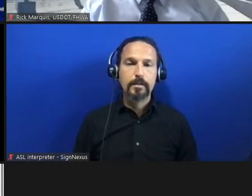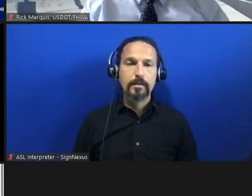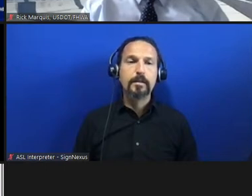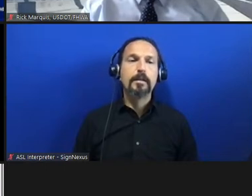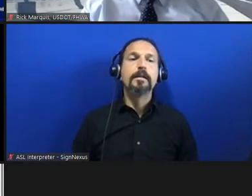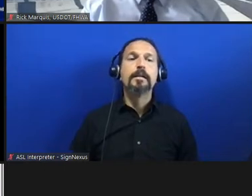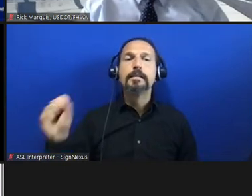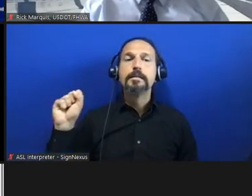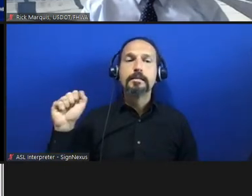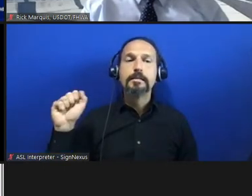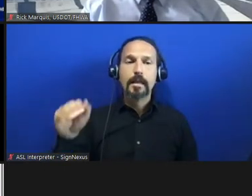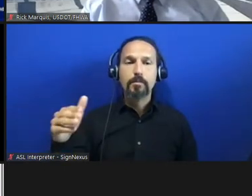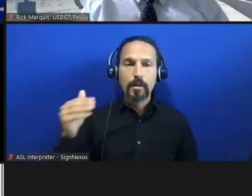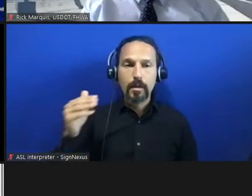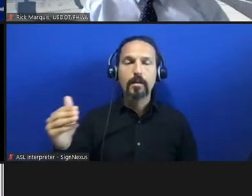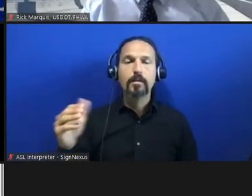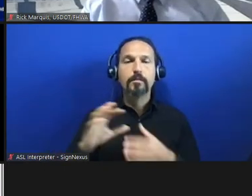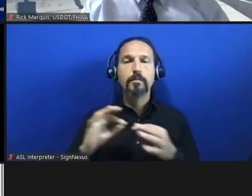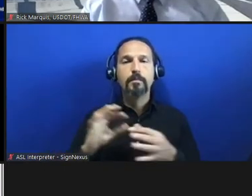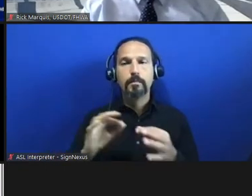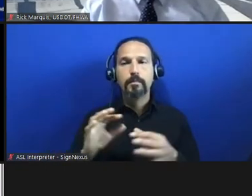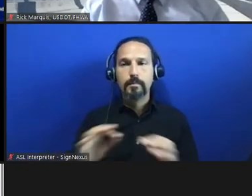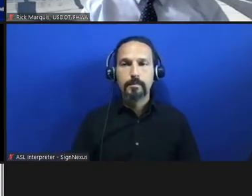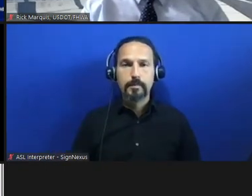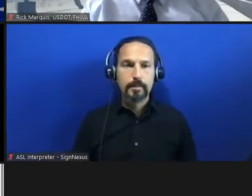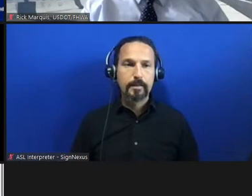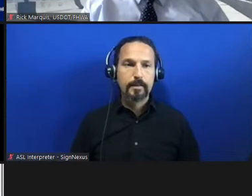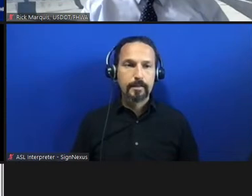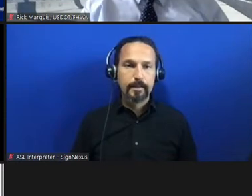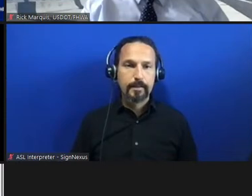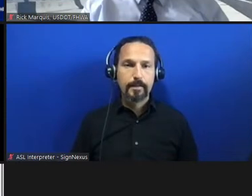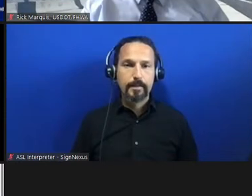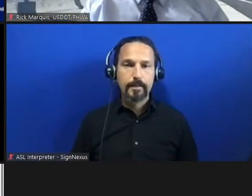Sam you man mute yourself and begin your remarks